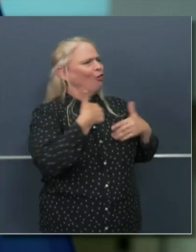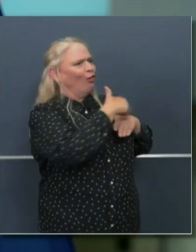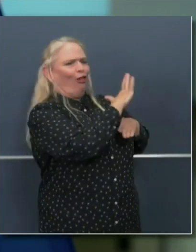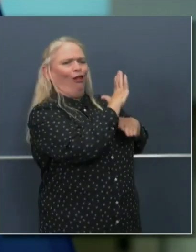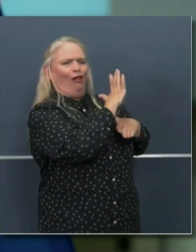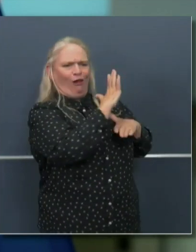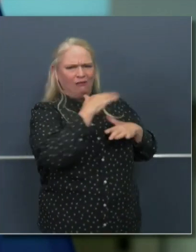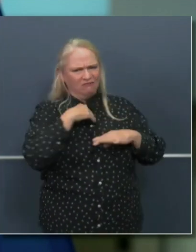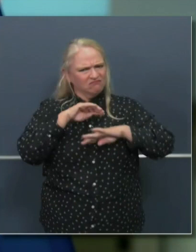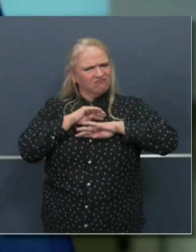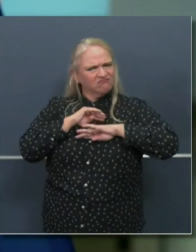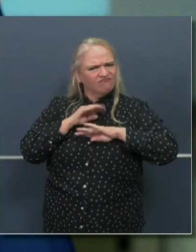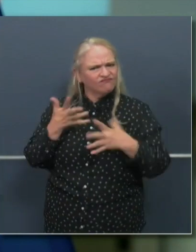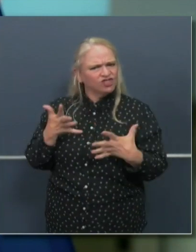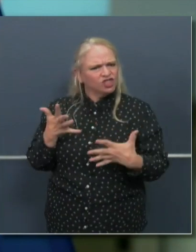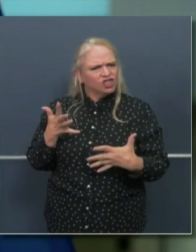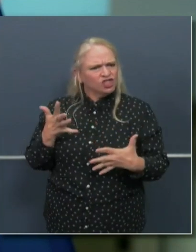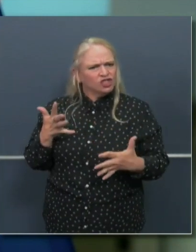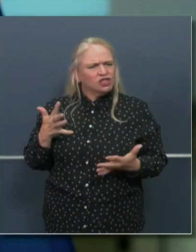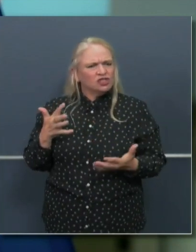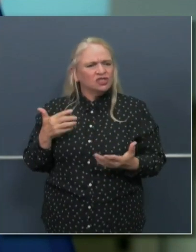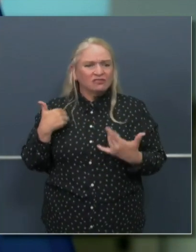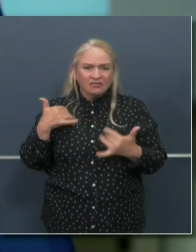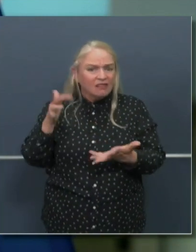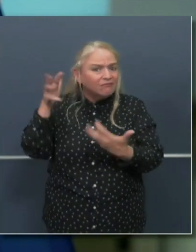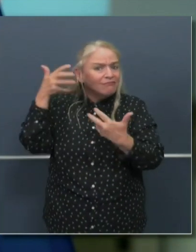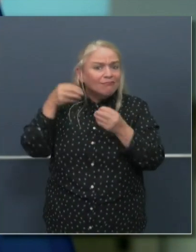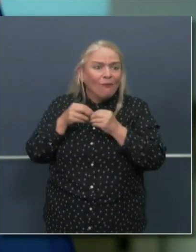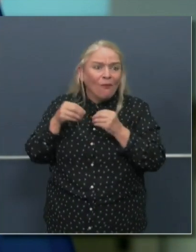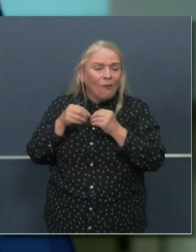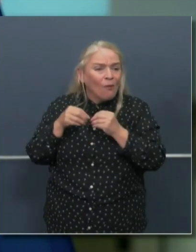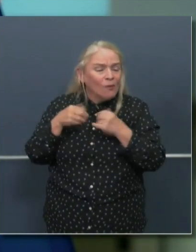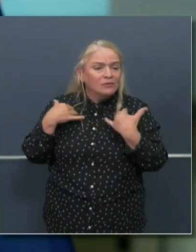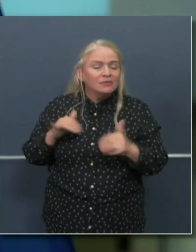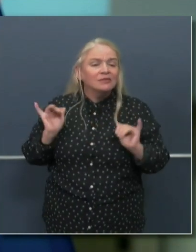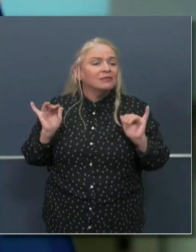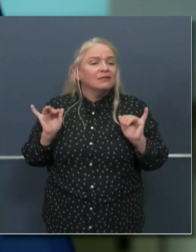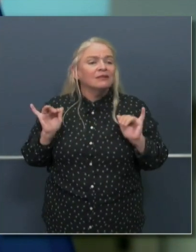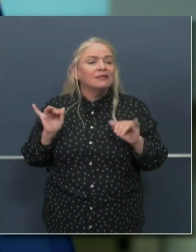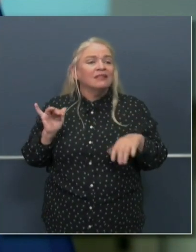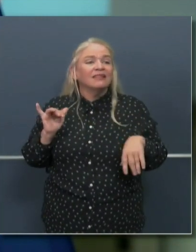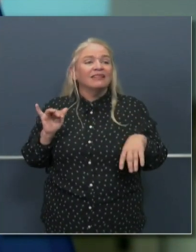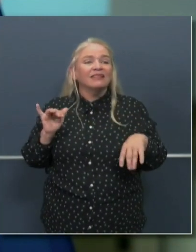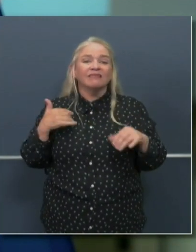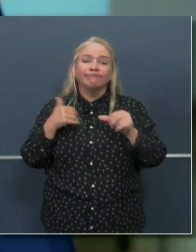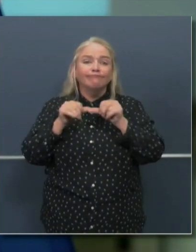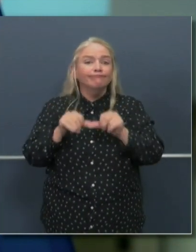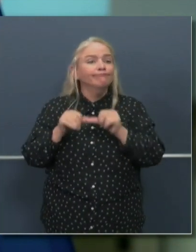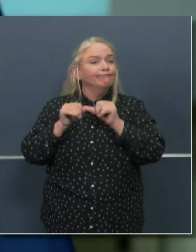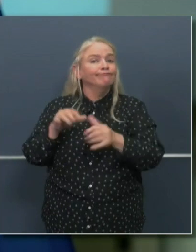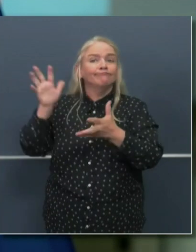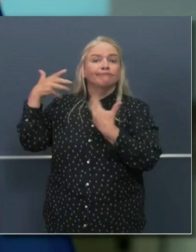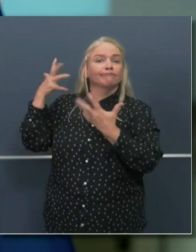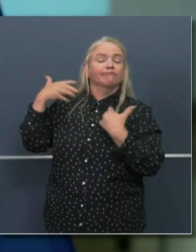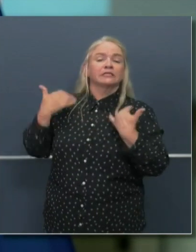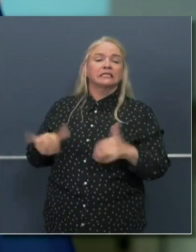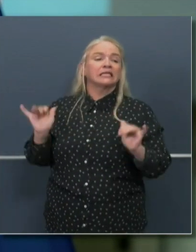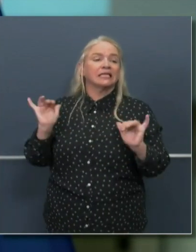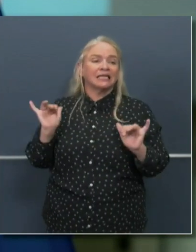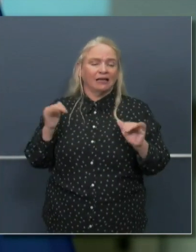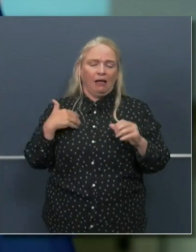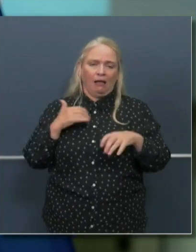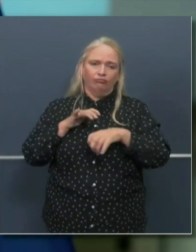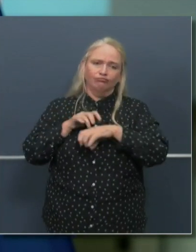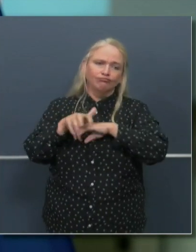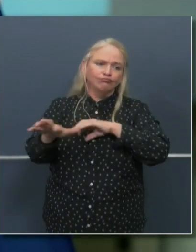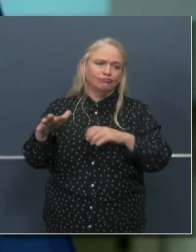new supplies have come in. And you saw that in the amount of masks that we have distributed, including, by the way, 2 months'